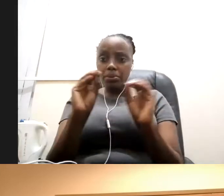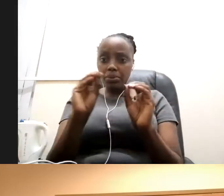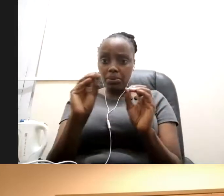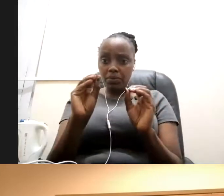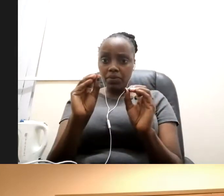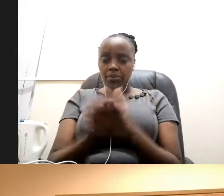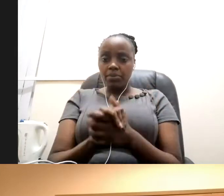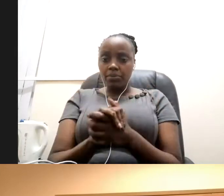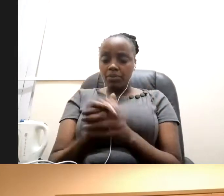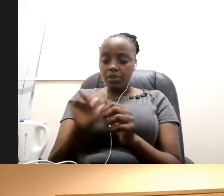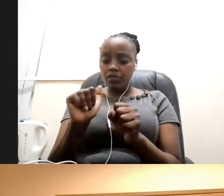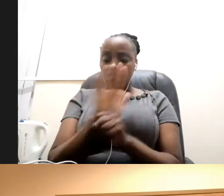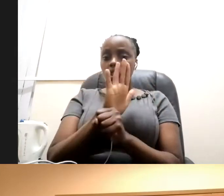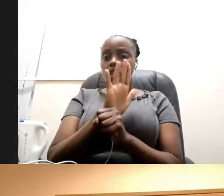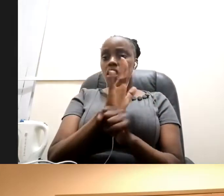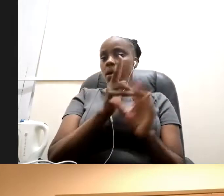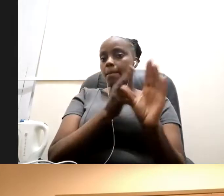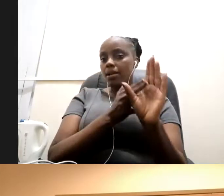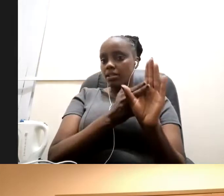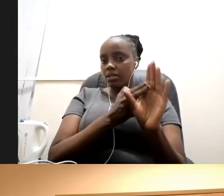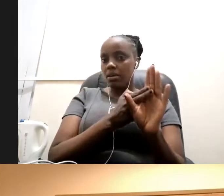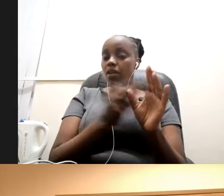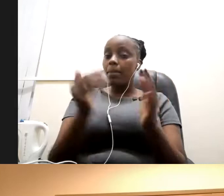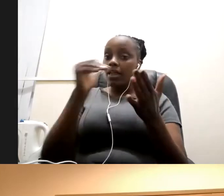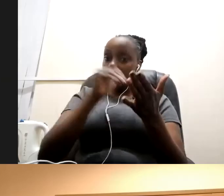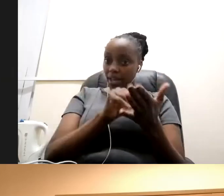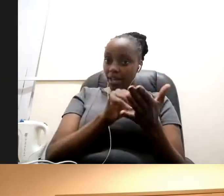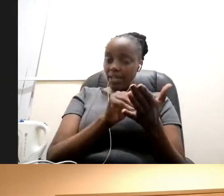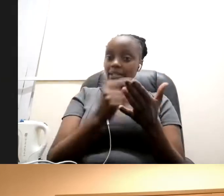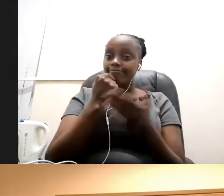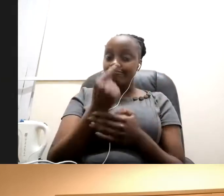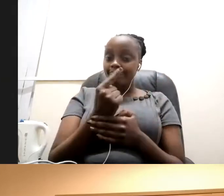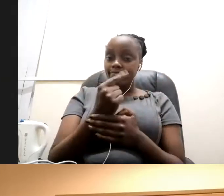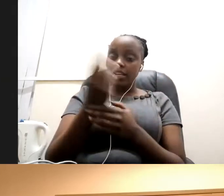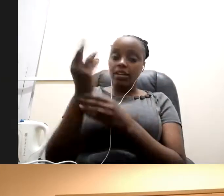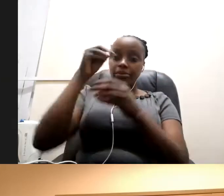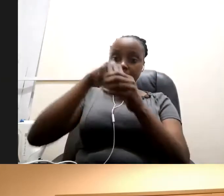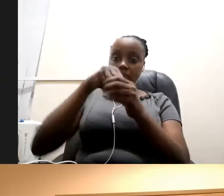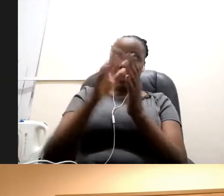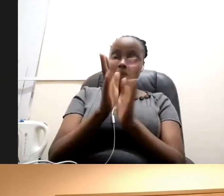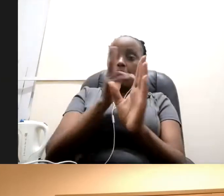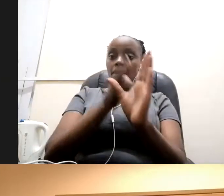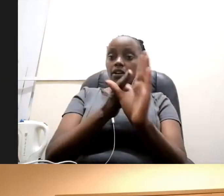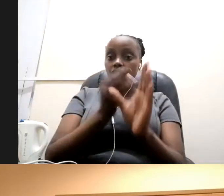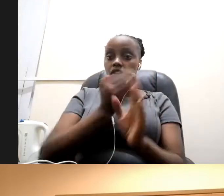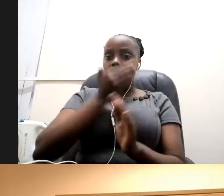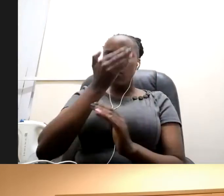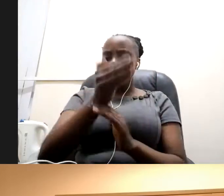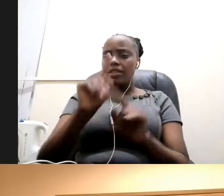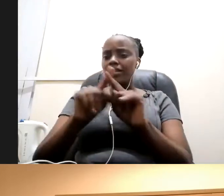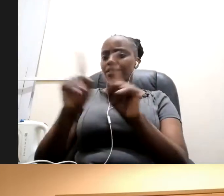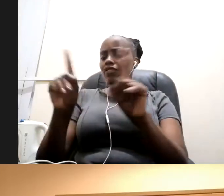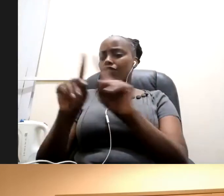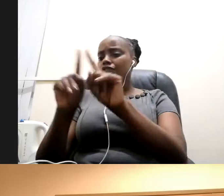the full participation, I repeat, in the inclusive and participatory response in different